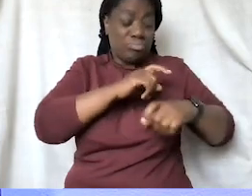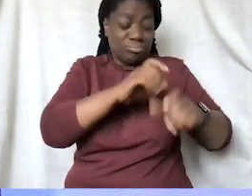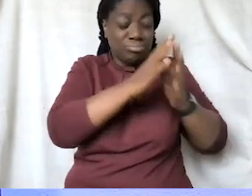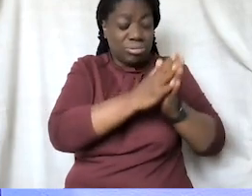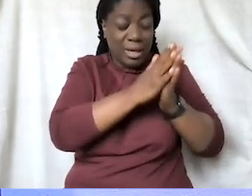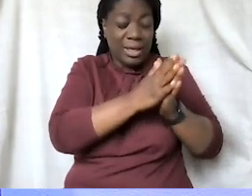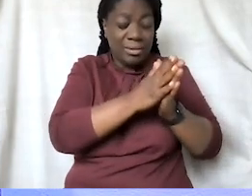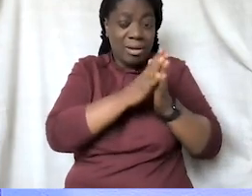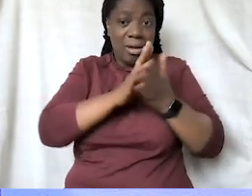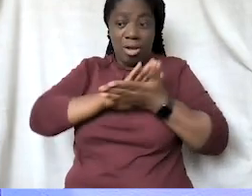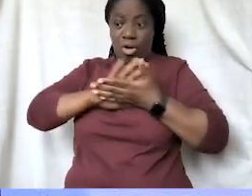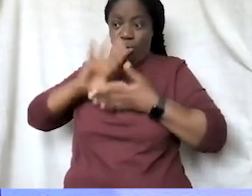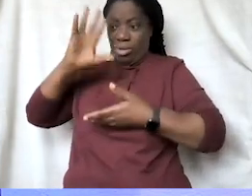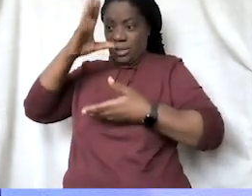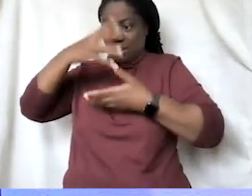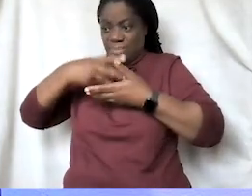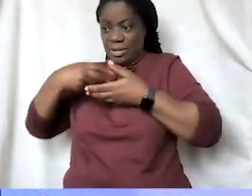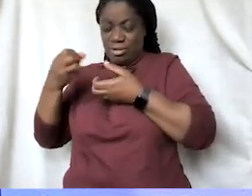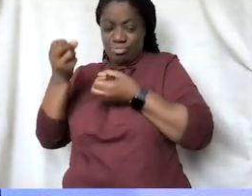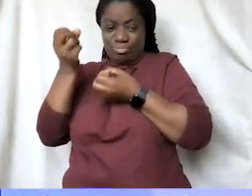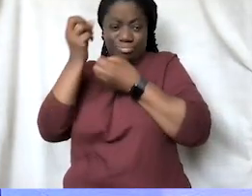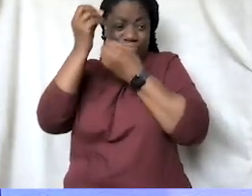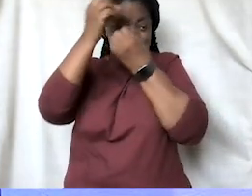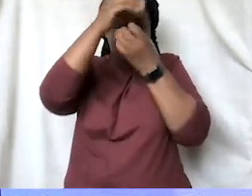they were in prayer. In